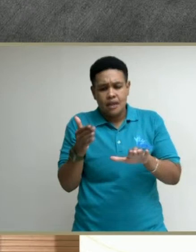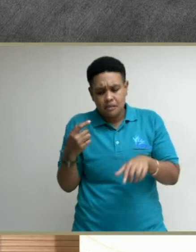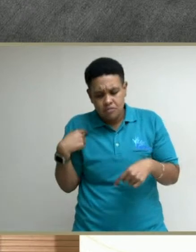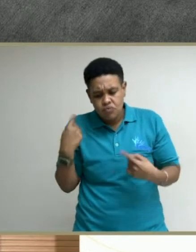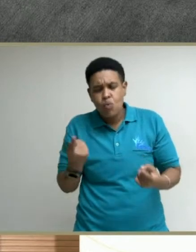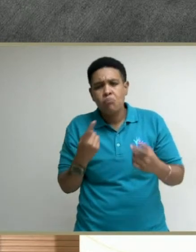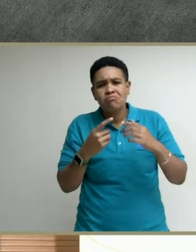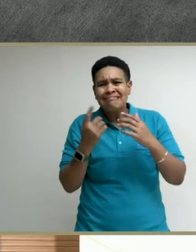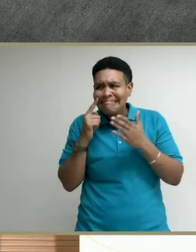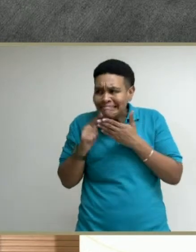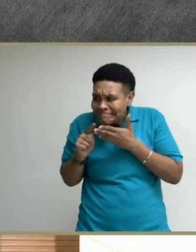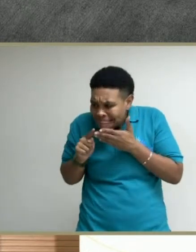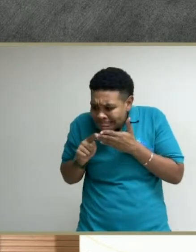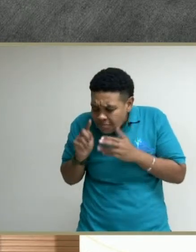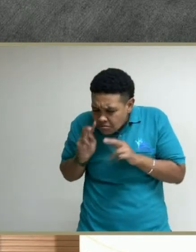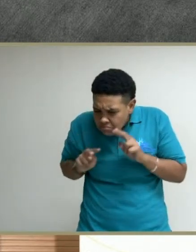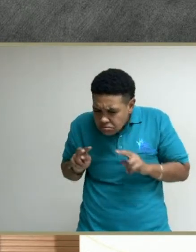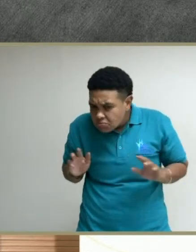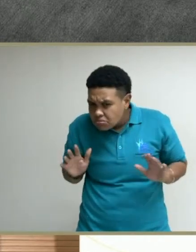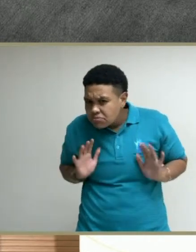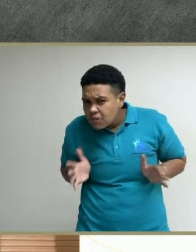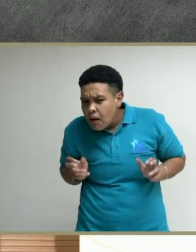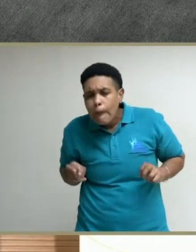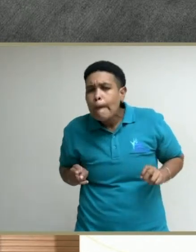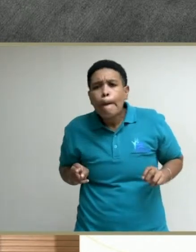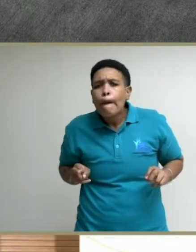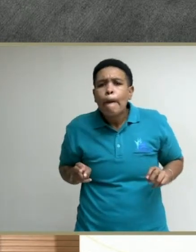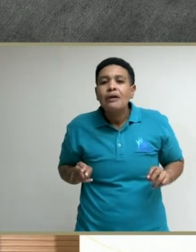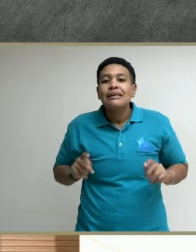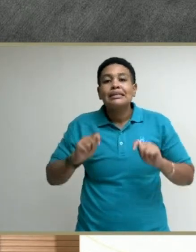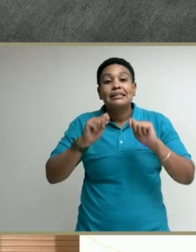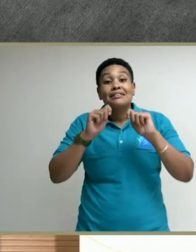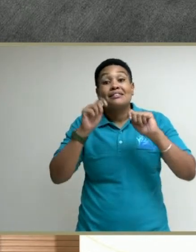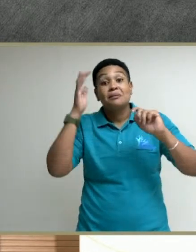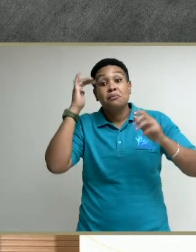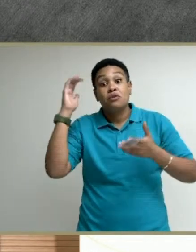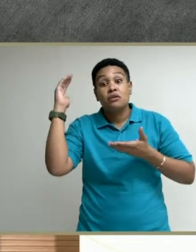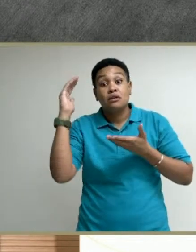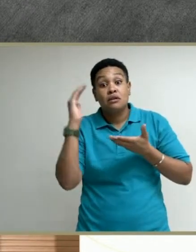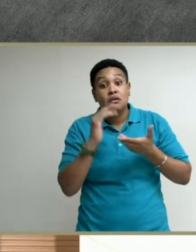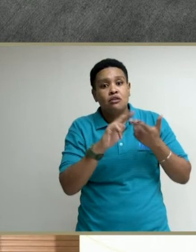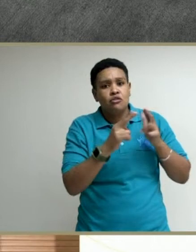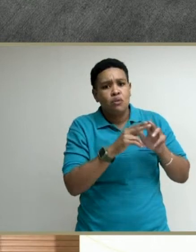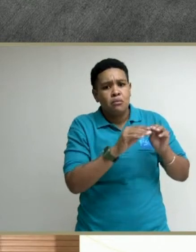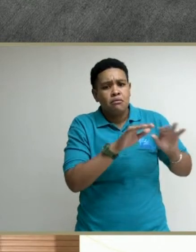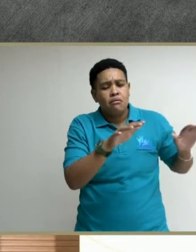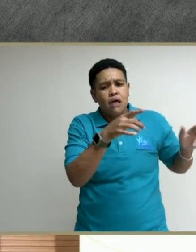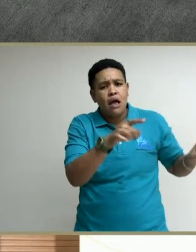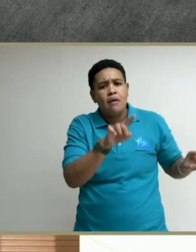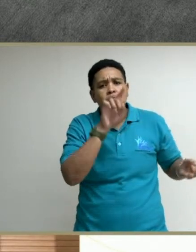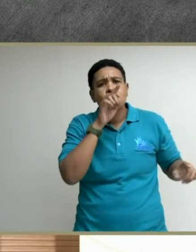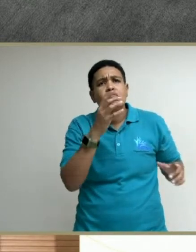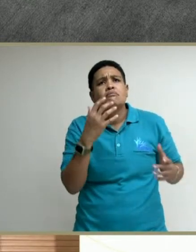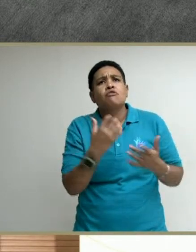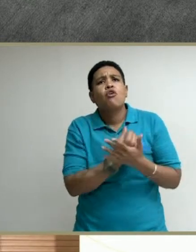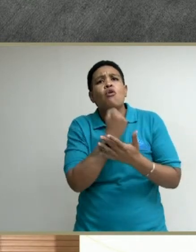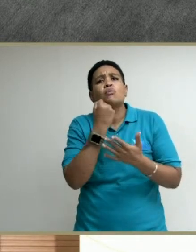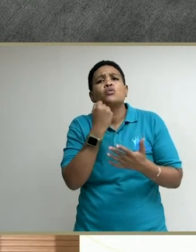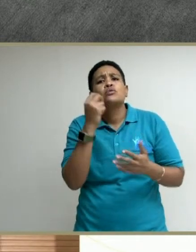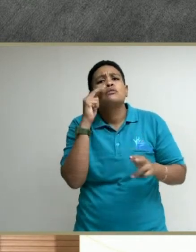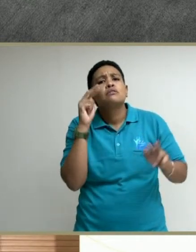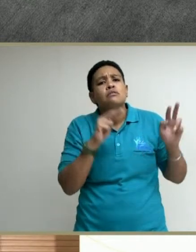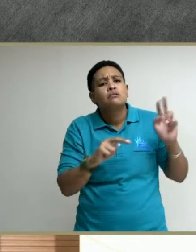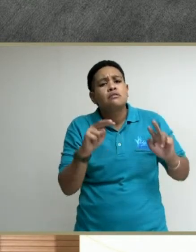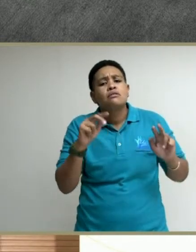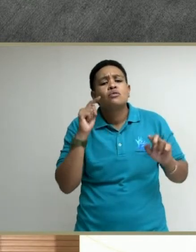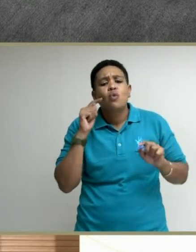under investigation, that the team, because of the decrease in number of cases, certainly have been getting an opportunity to go